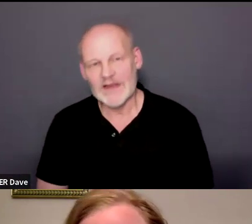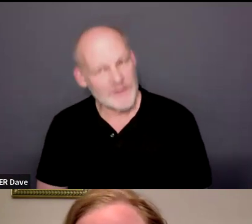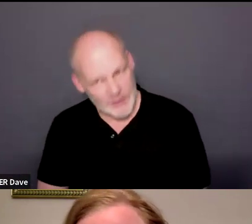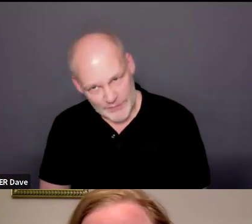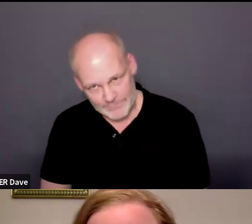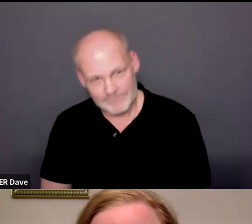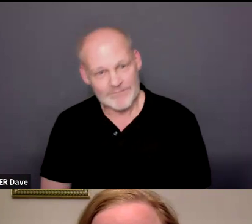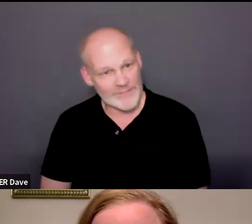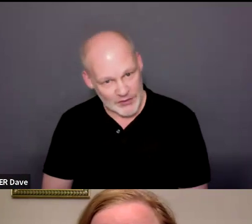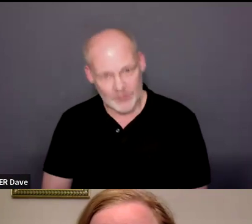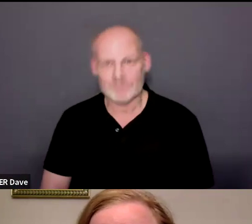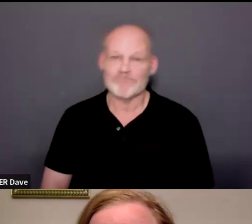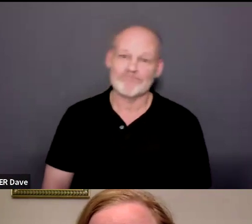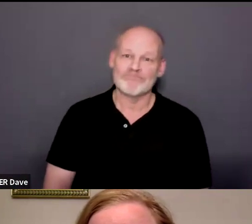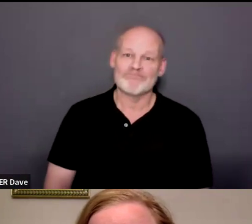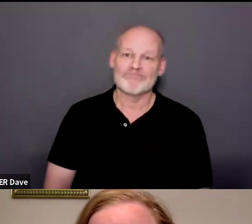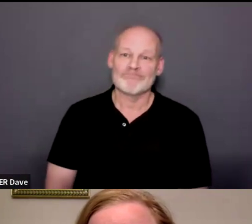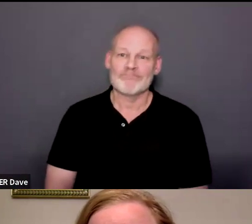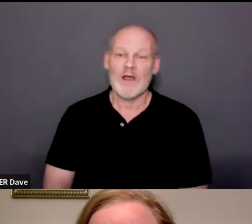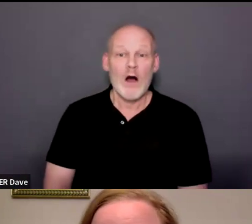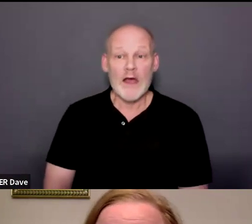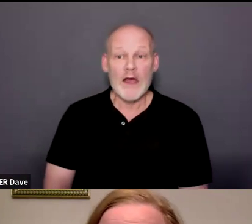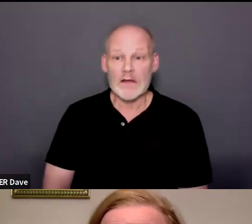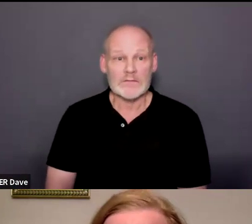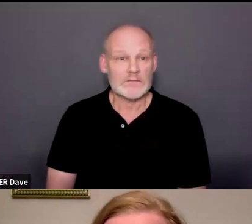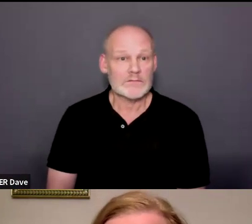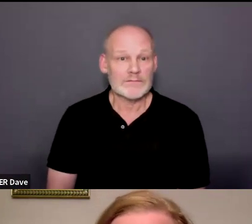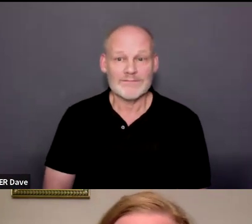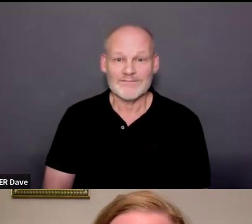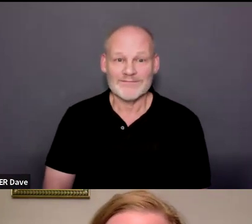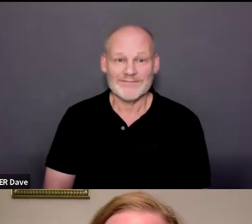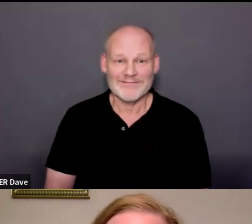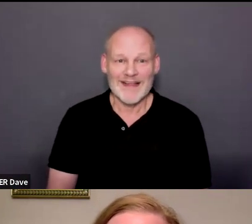Yes, that is very true. Very true. Okay.